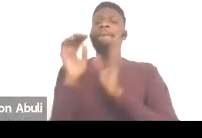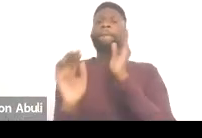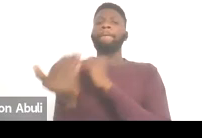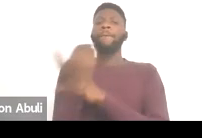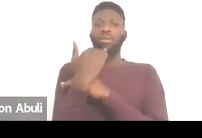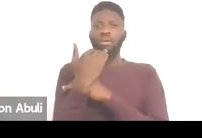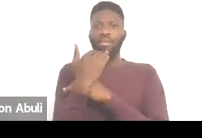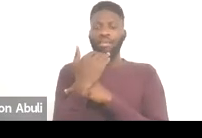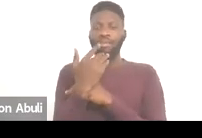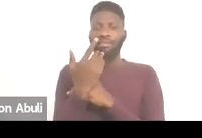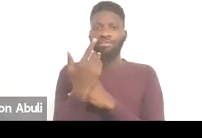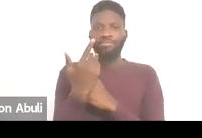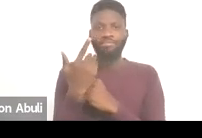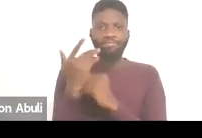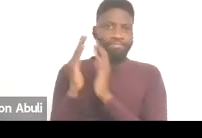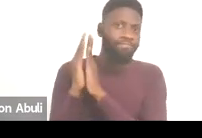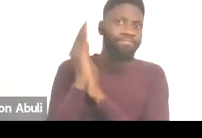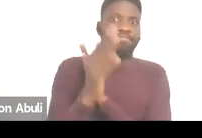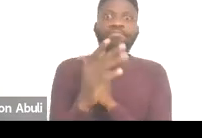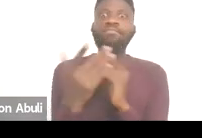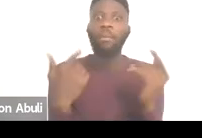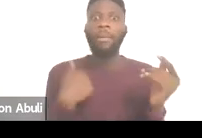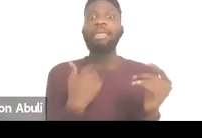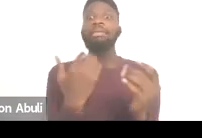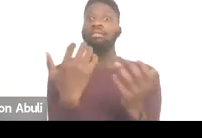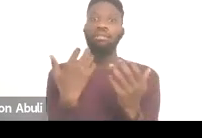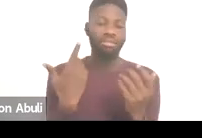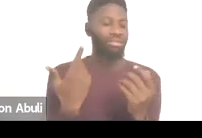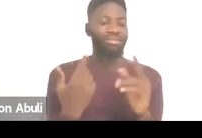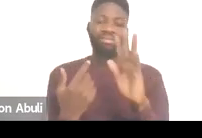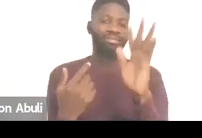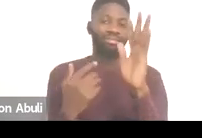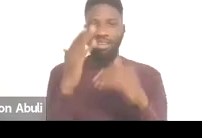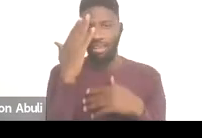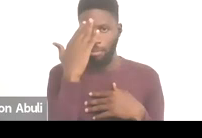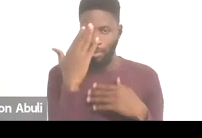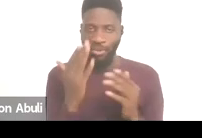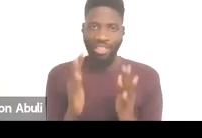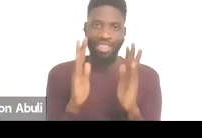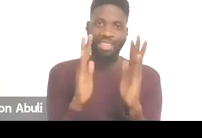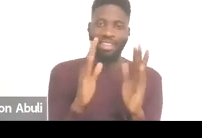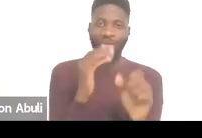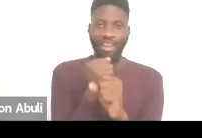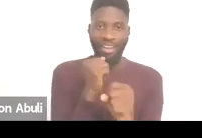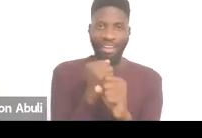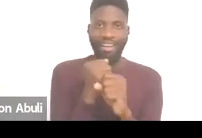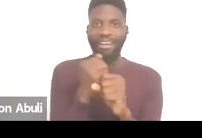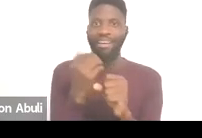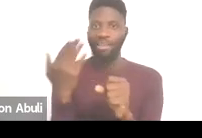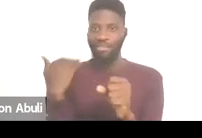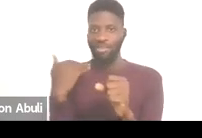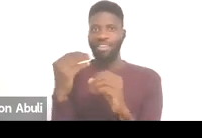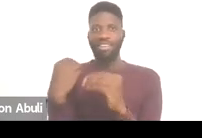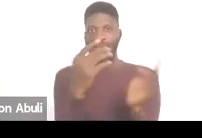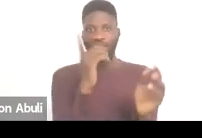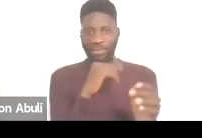reasonable accommodation. What you do is you begin the day in a very humble way. You submit your assignments that are pending. Then you